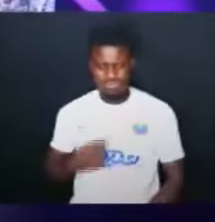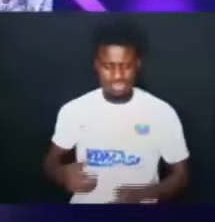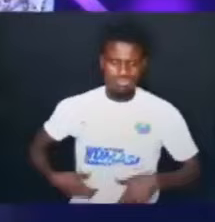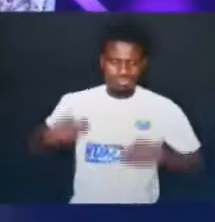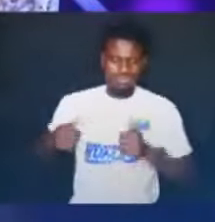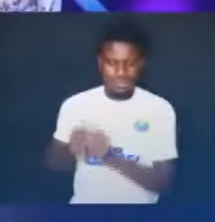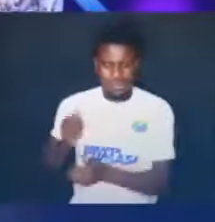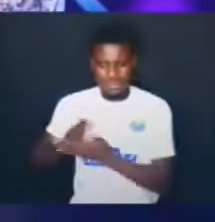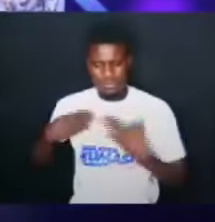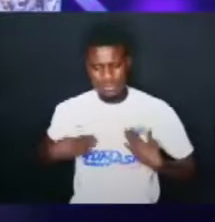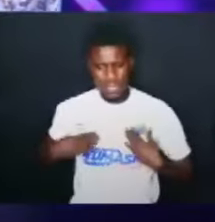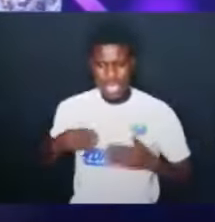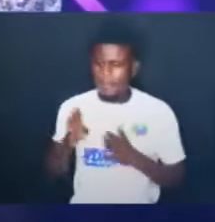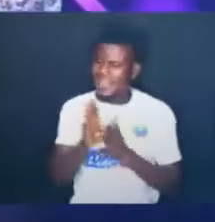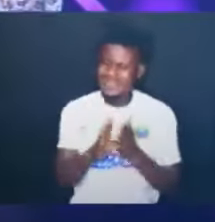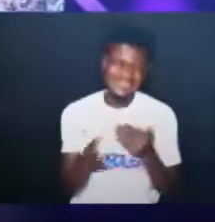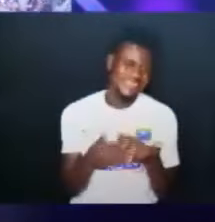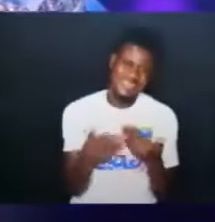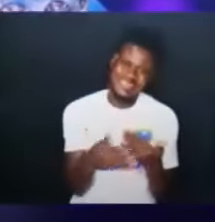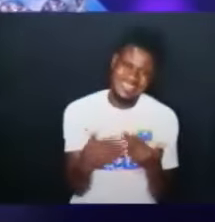Bible is simple.